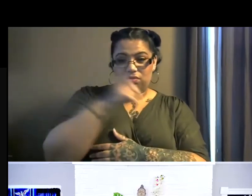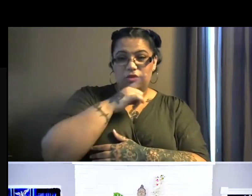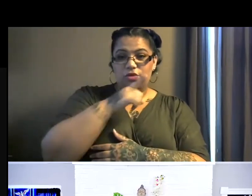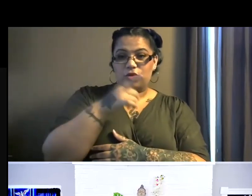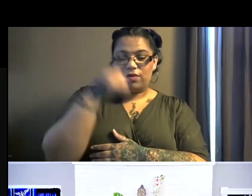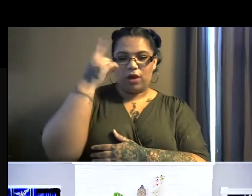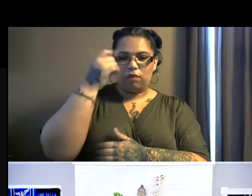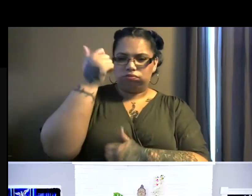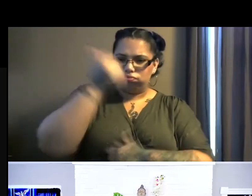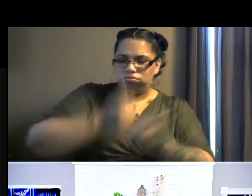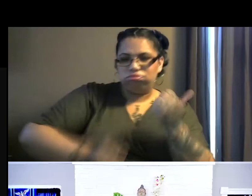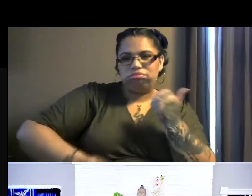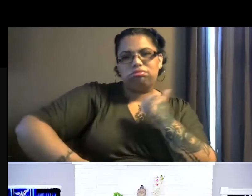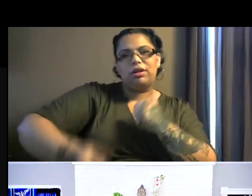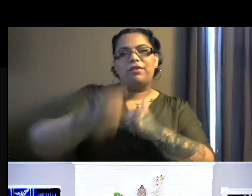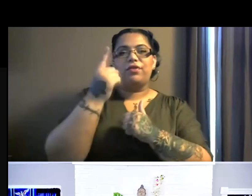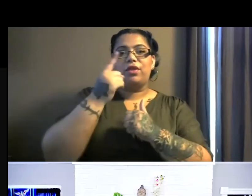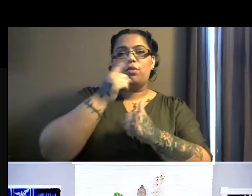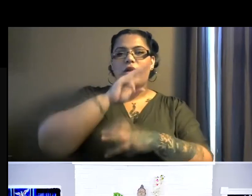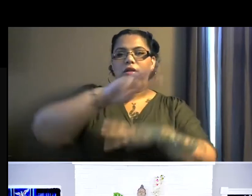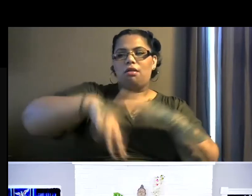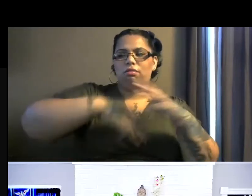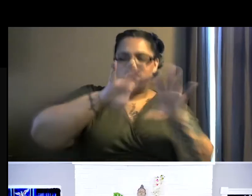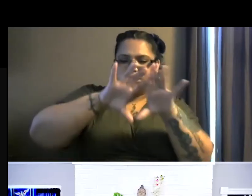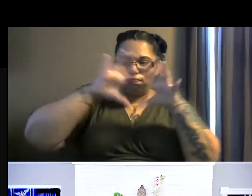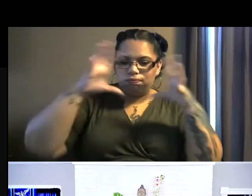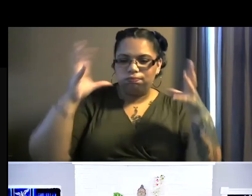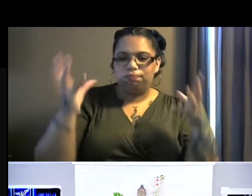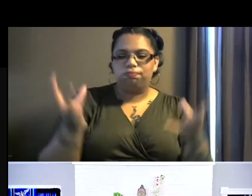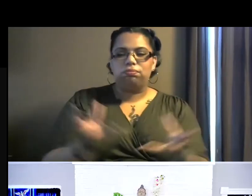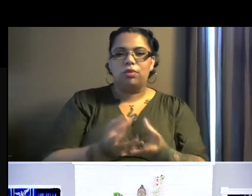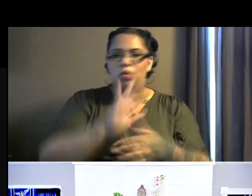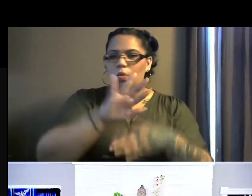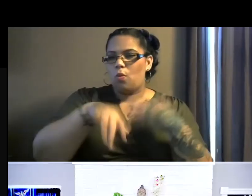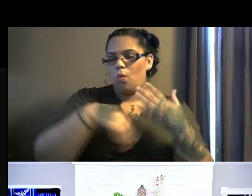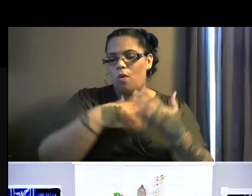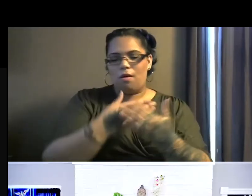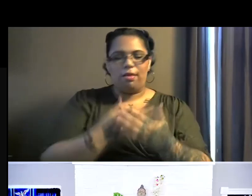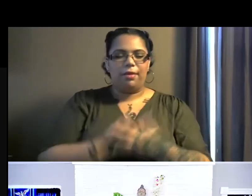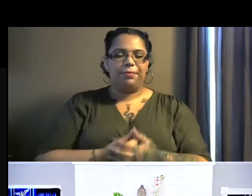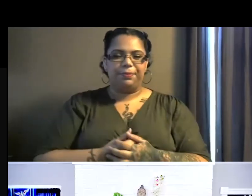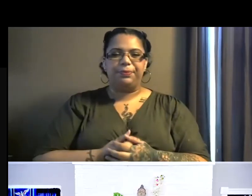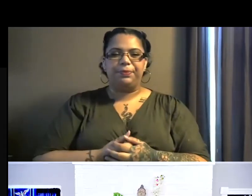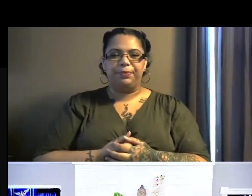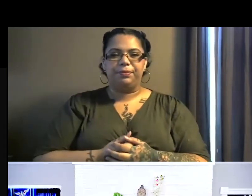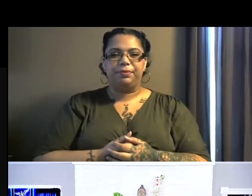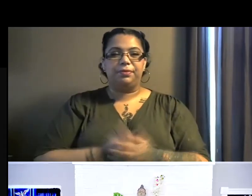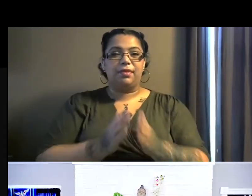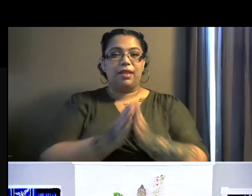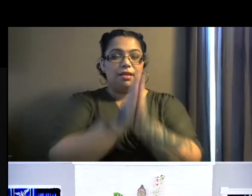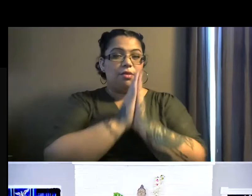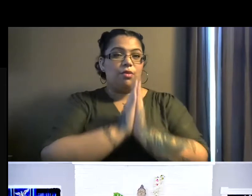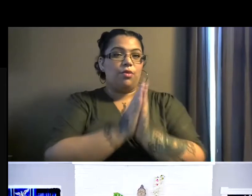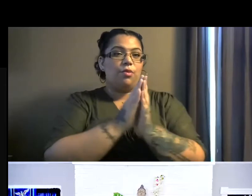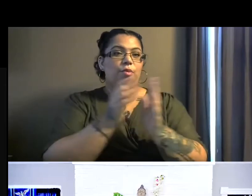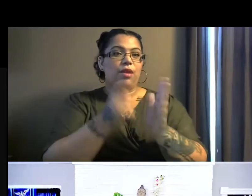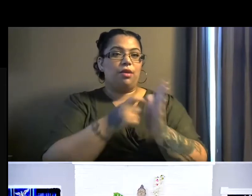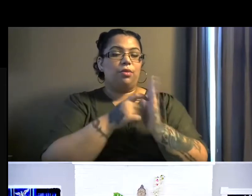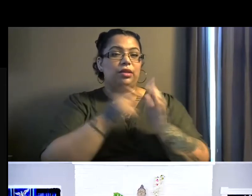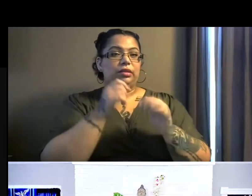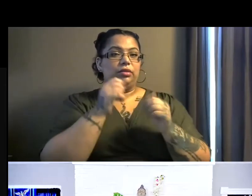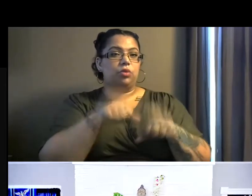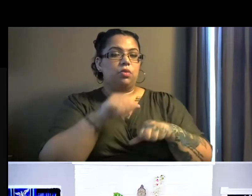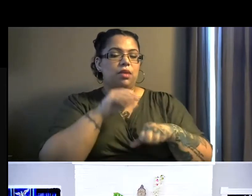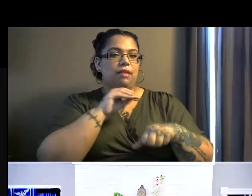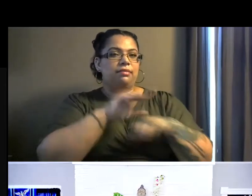for everyone around the planet. Prayer requests can be sent at any time